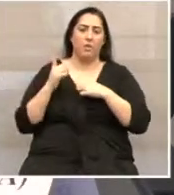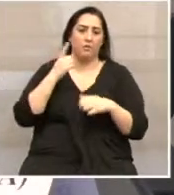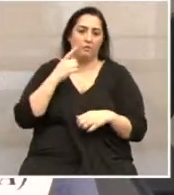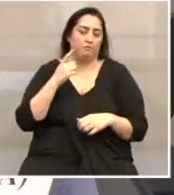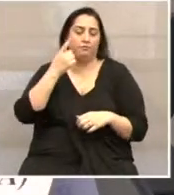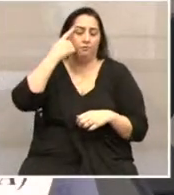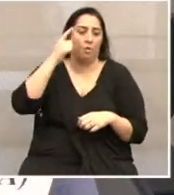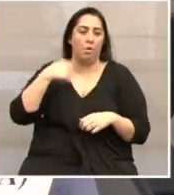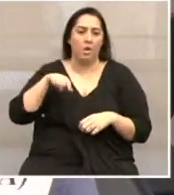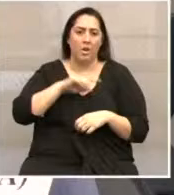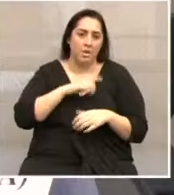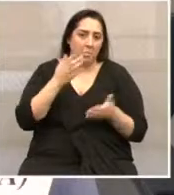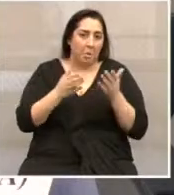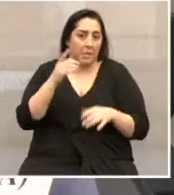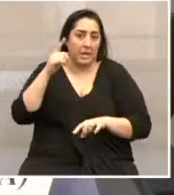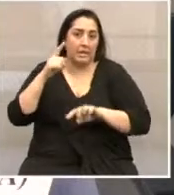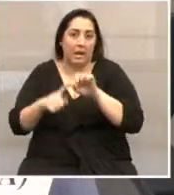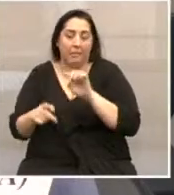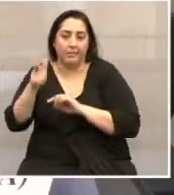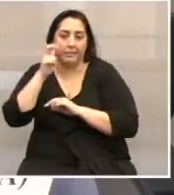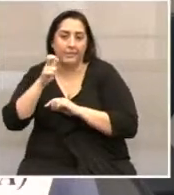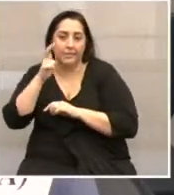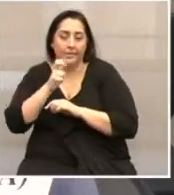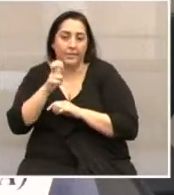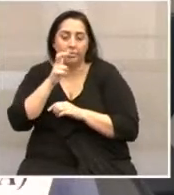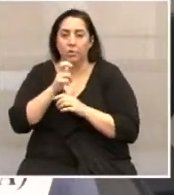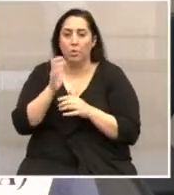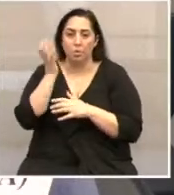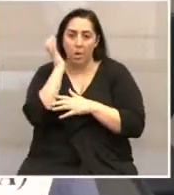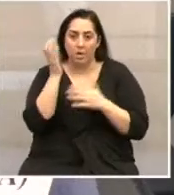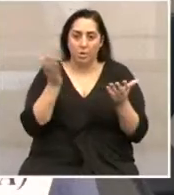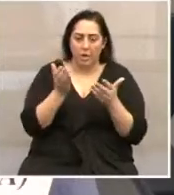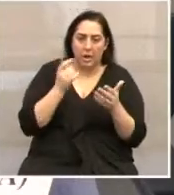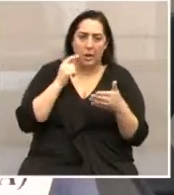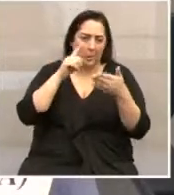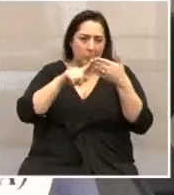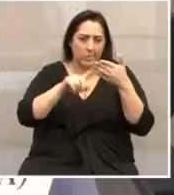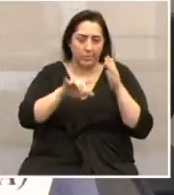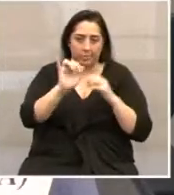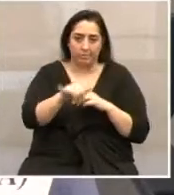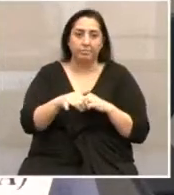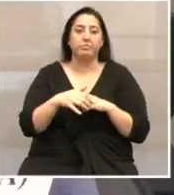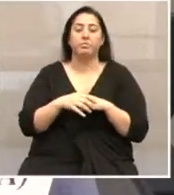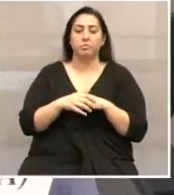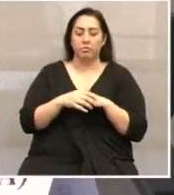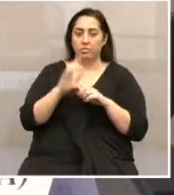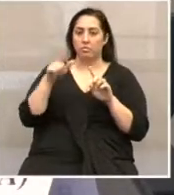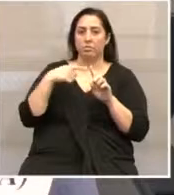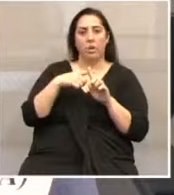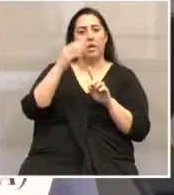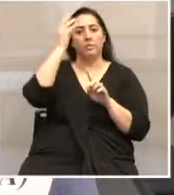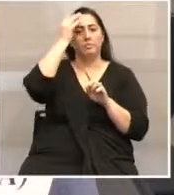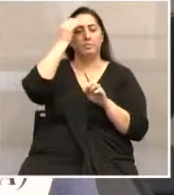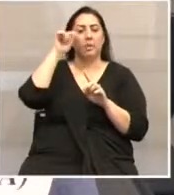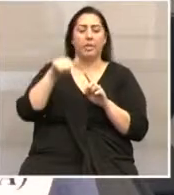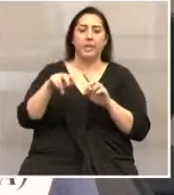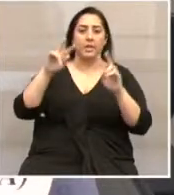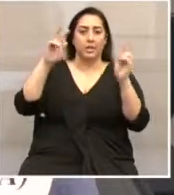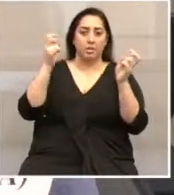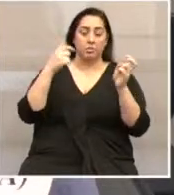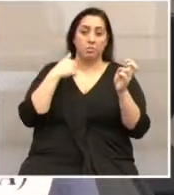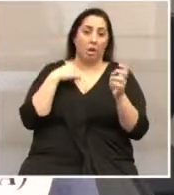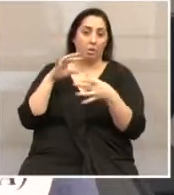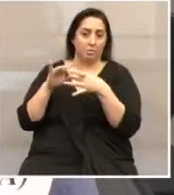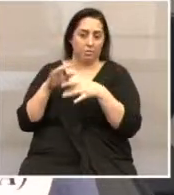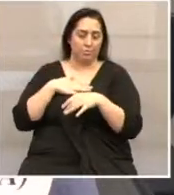the what's happening on the radio here. And when I think about this issue, as I mentioned, my own mother,